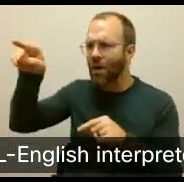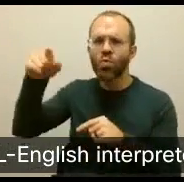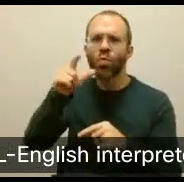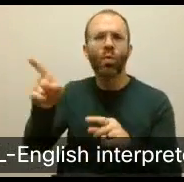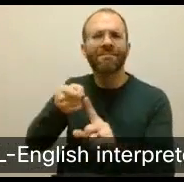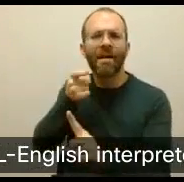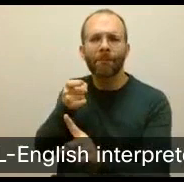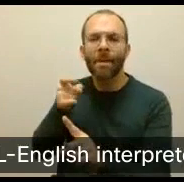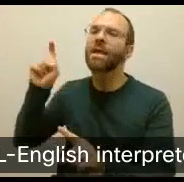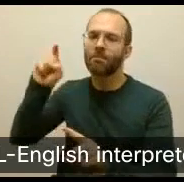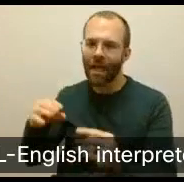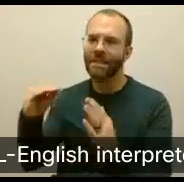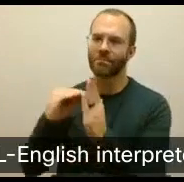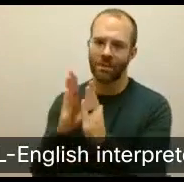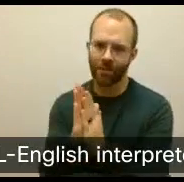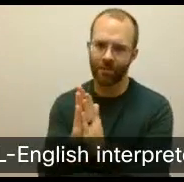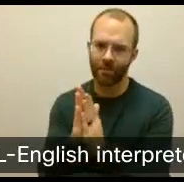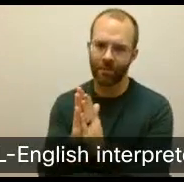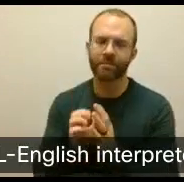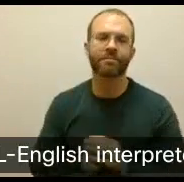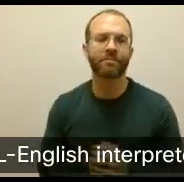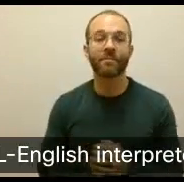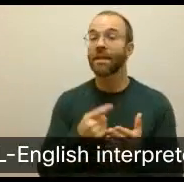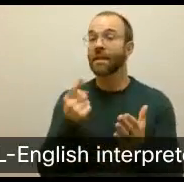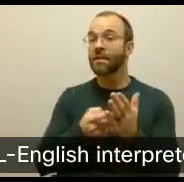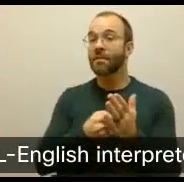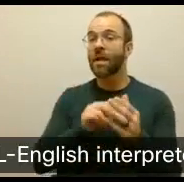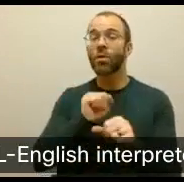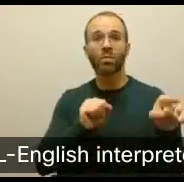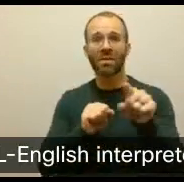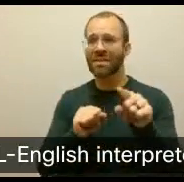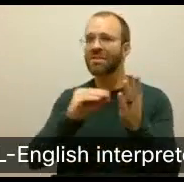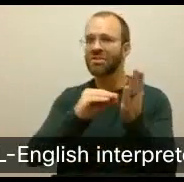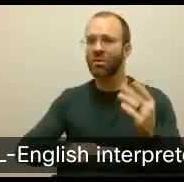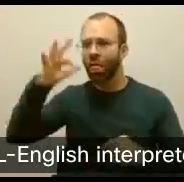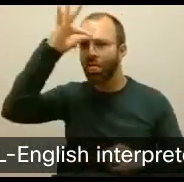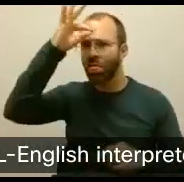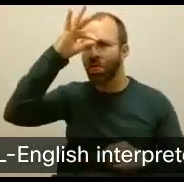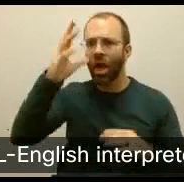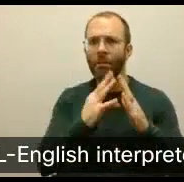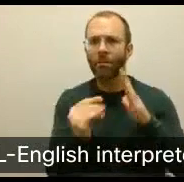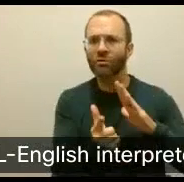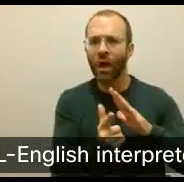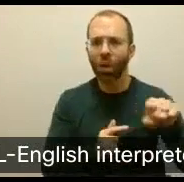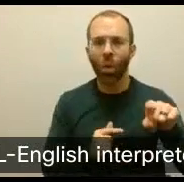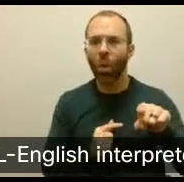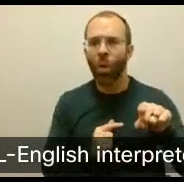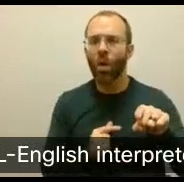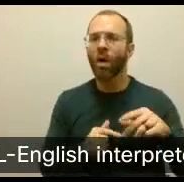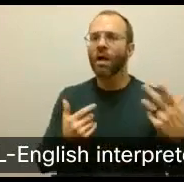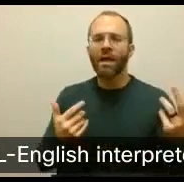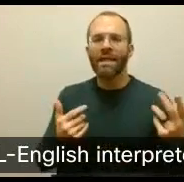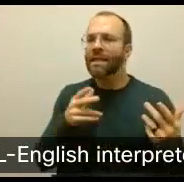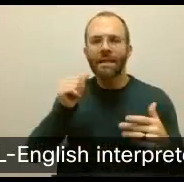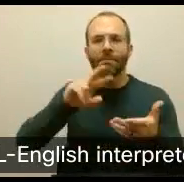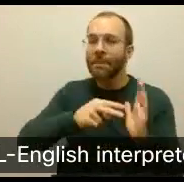idea? Sometimes I've worked with students who have plagiarized without realizing it. They didn't intend